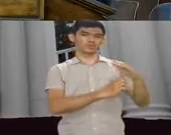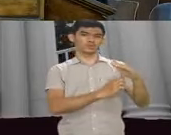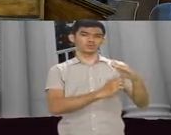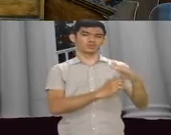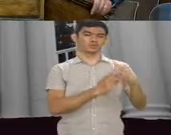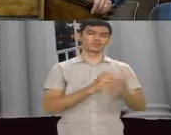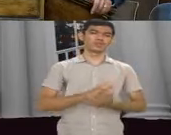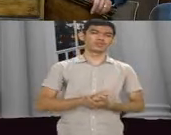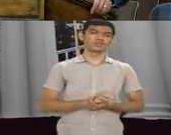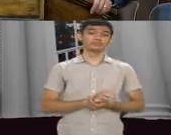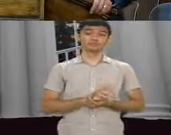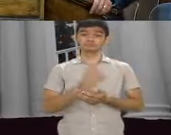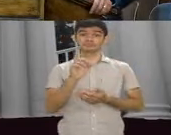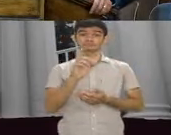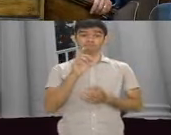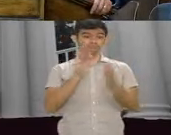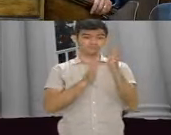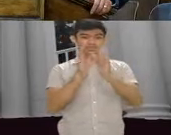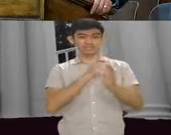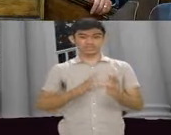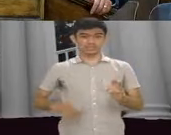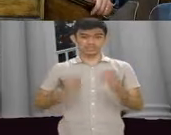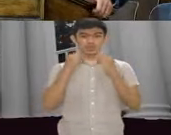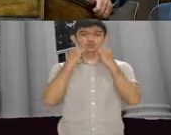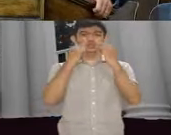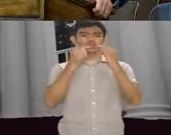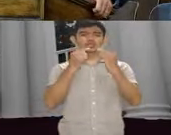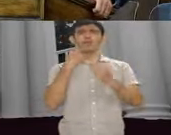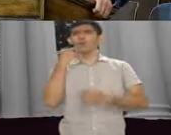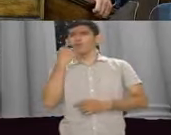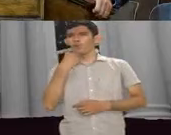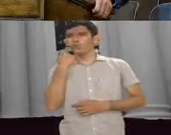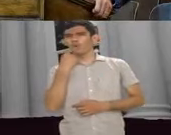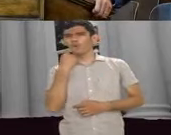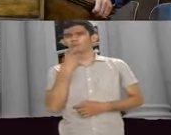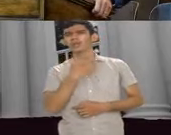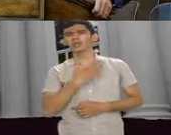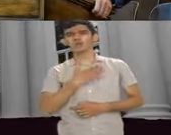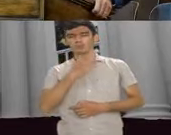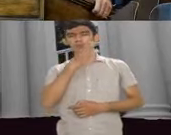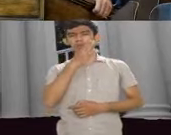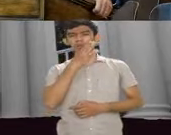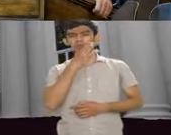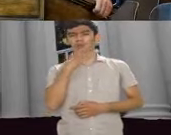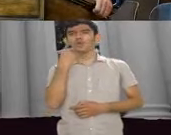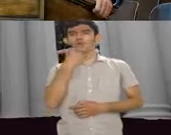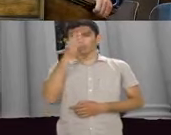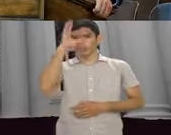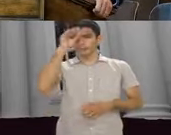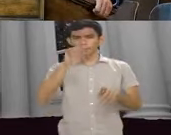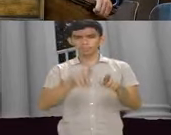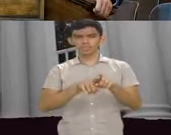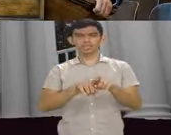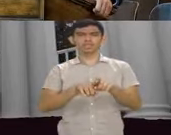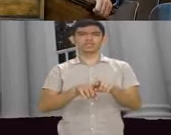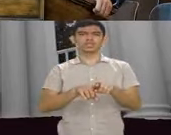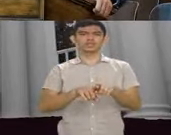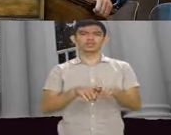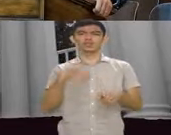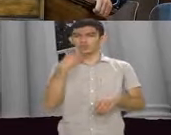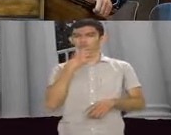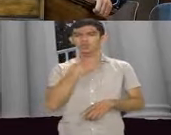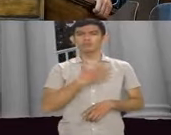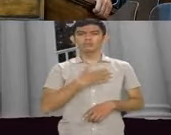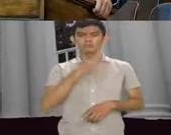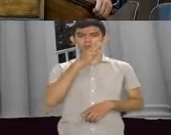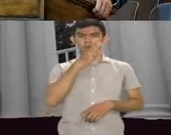unsaman. And you know what Jesus said? Who is my mother? Imong mama nadri, imong maigso nadri. And Jesus said, who is